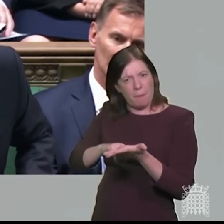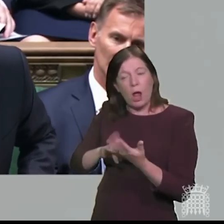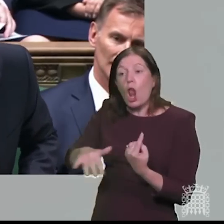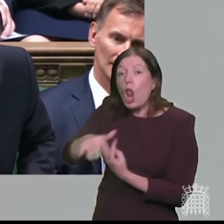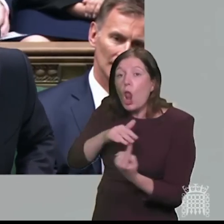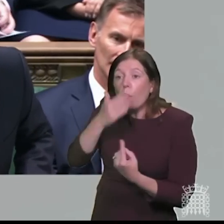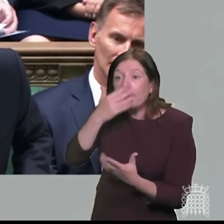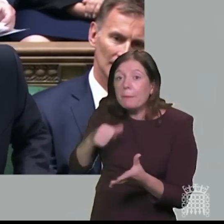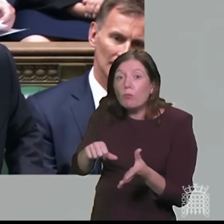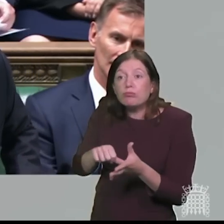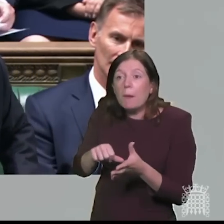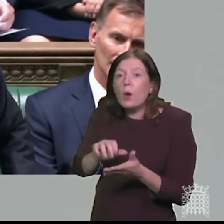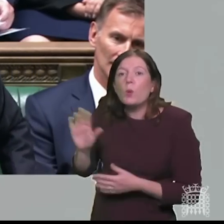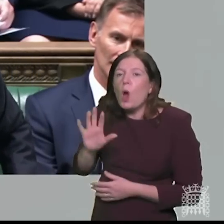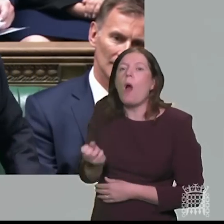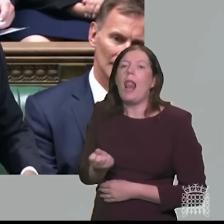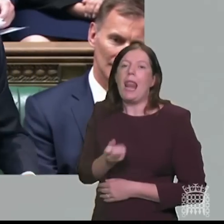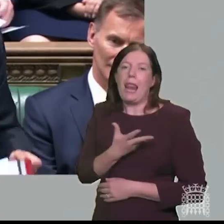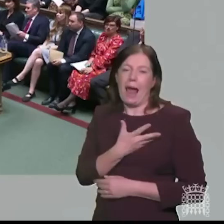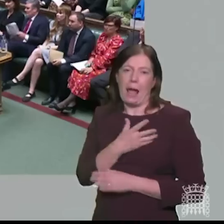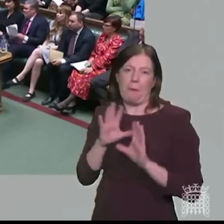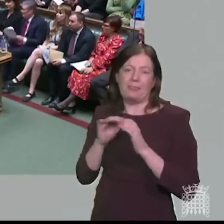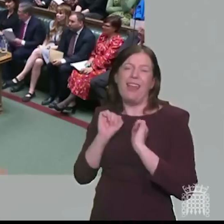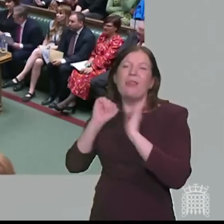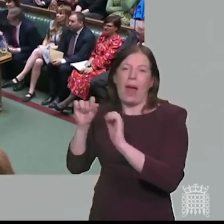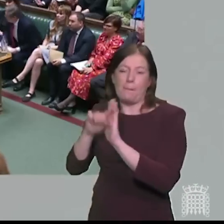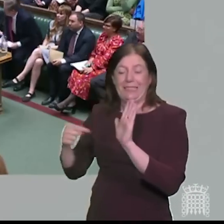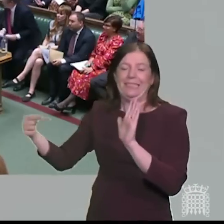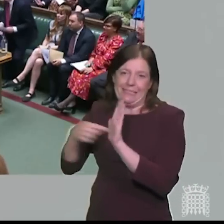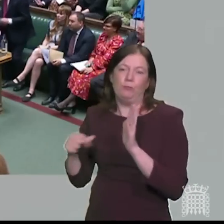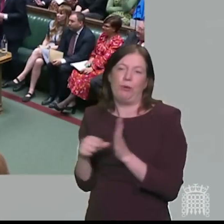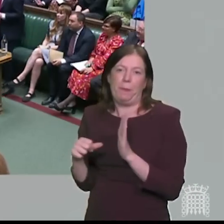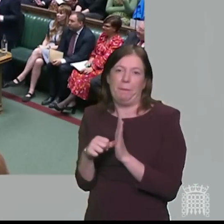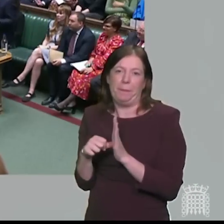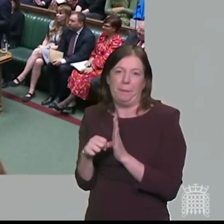local people that are the problem. It's a Labour Party policy.